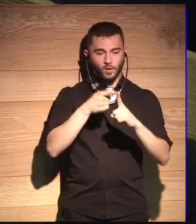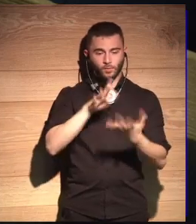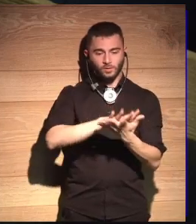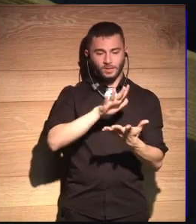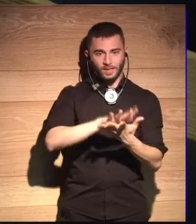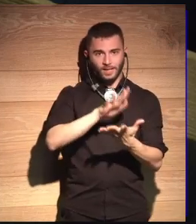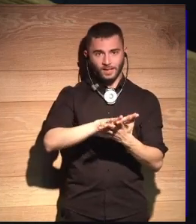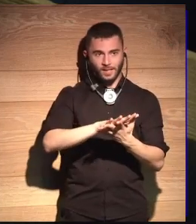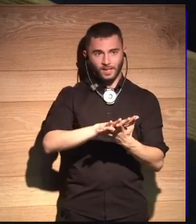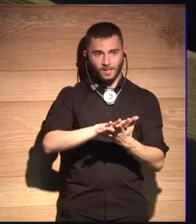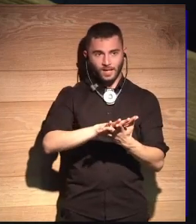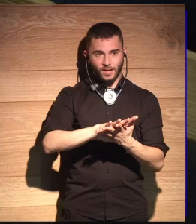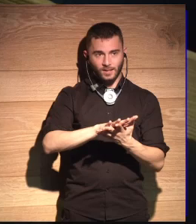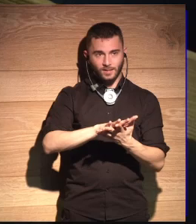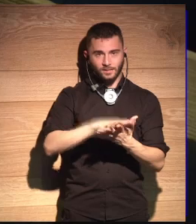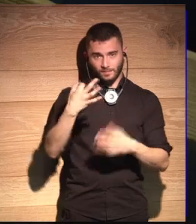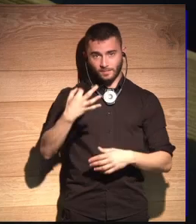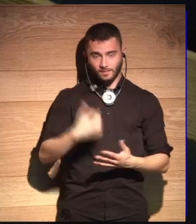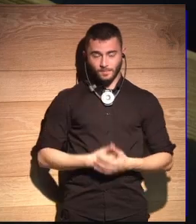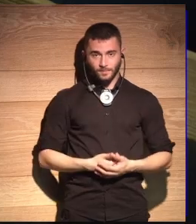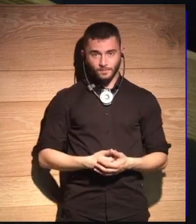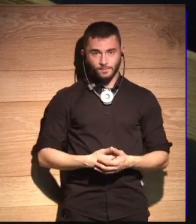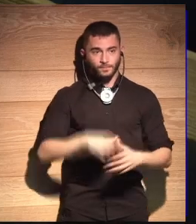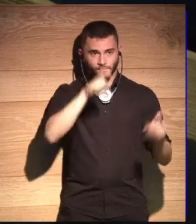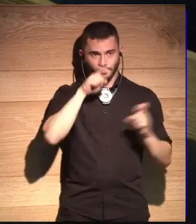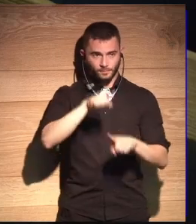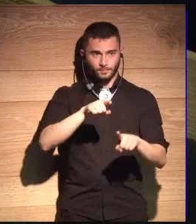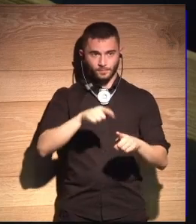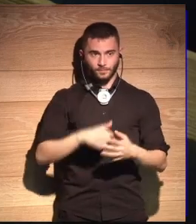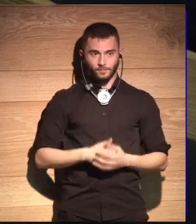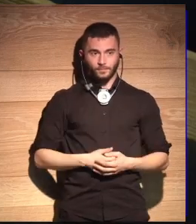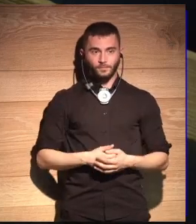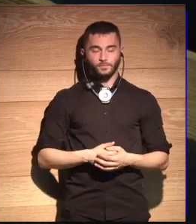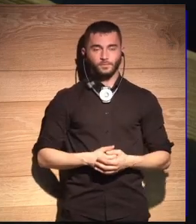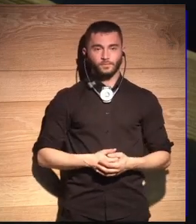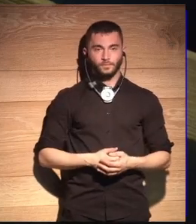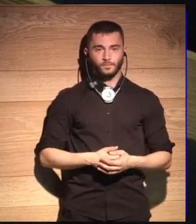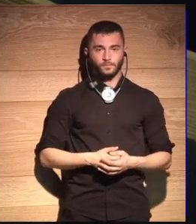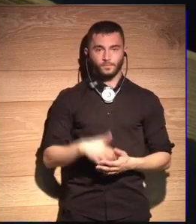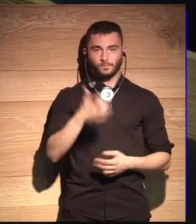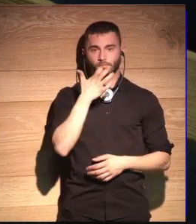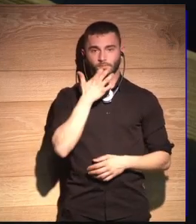hear anybody say we need to close markets in order to